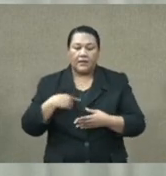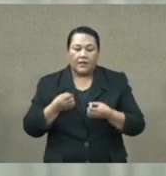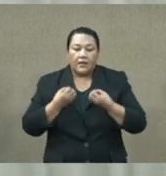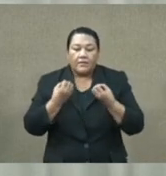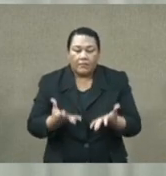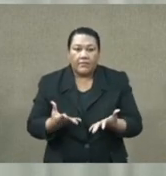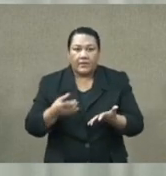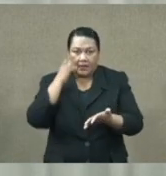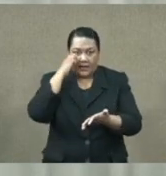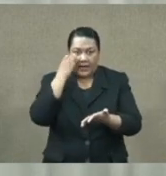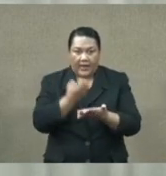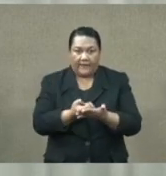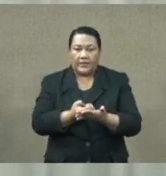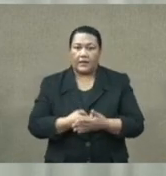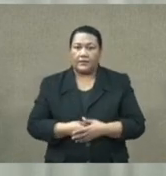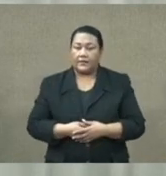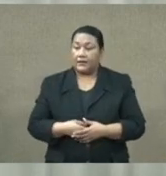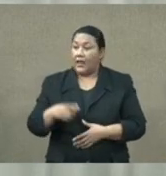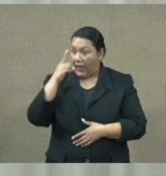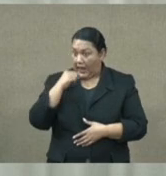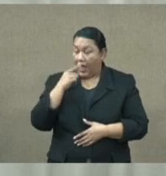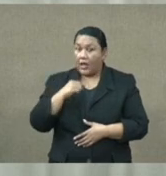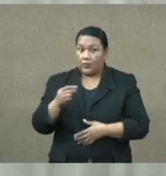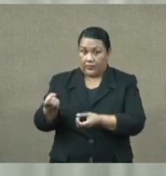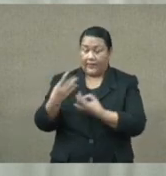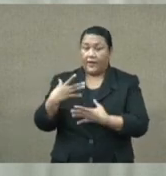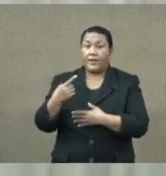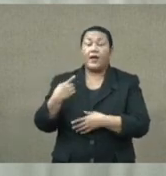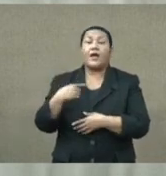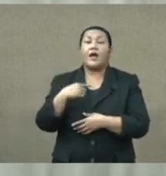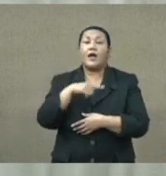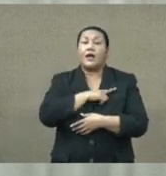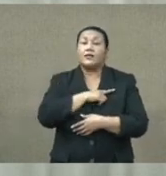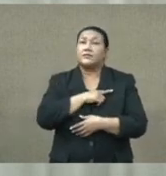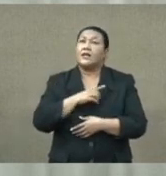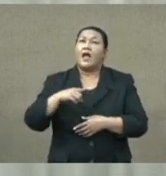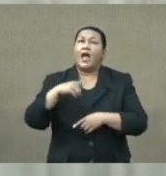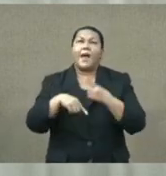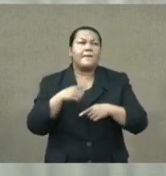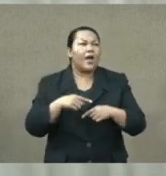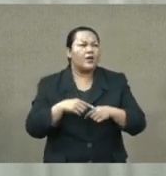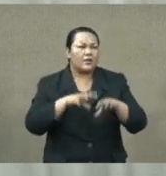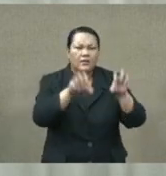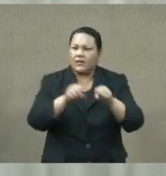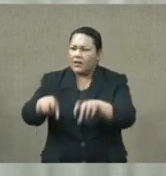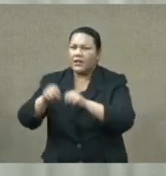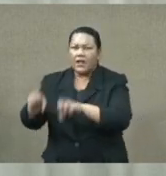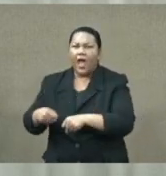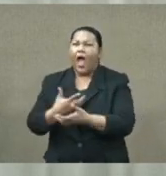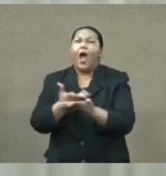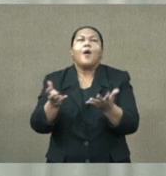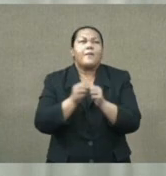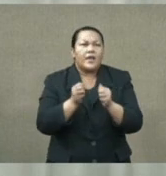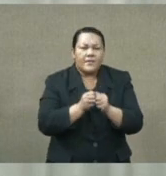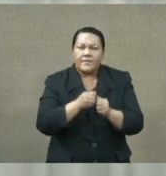in which parts of Fiji the so-called persecution is happening? How many people are affected? Are